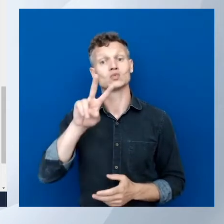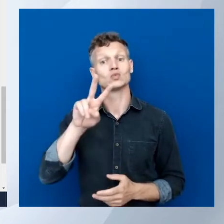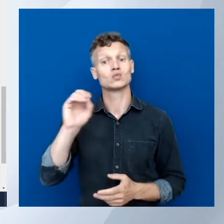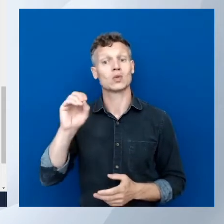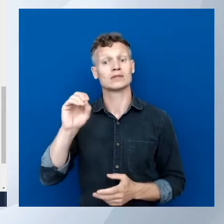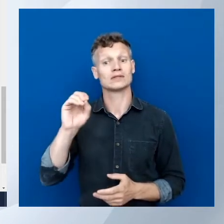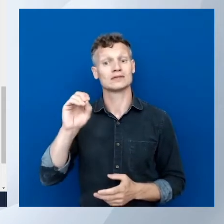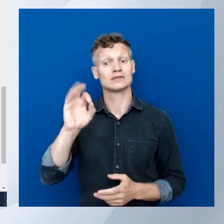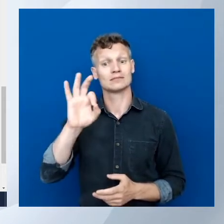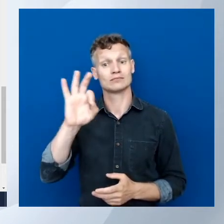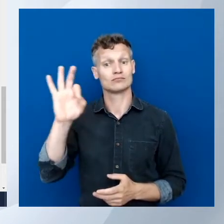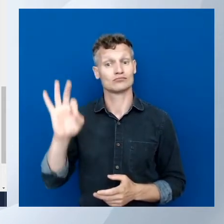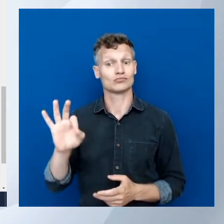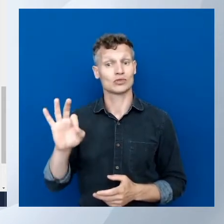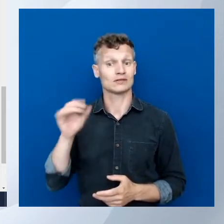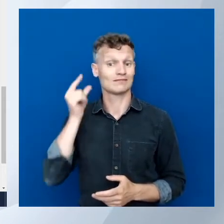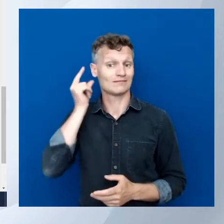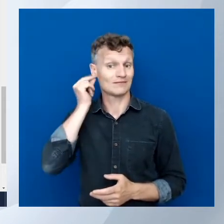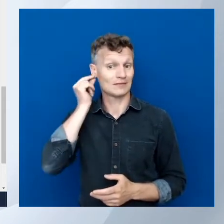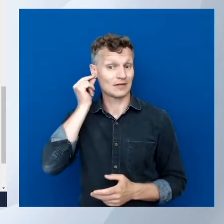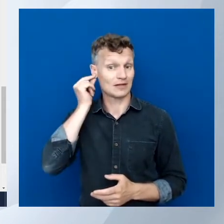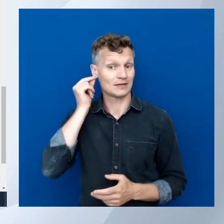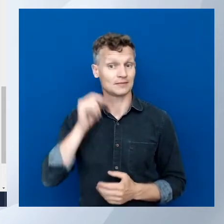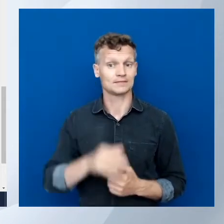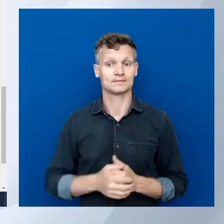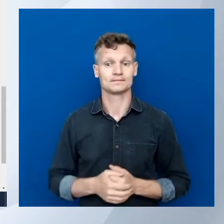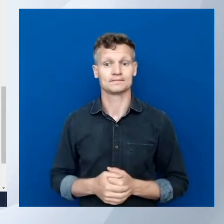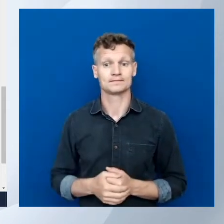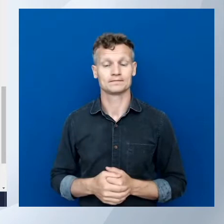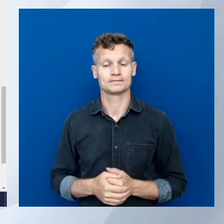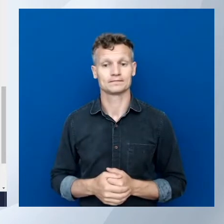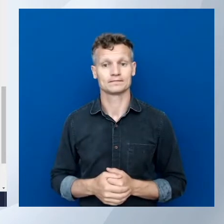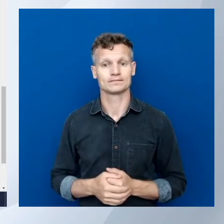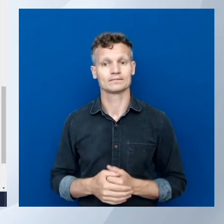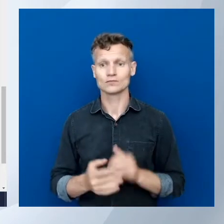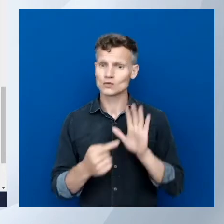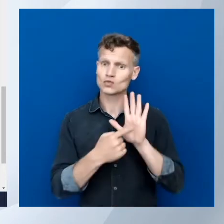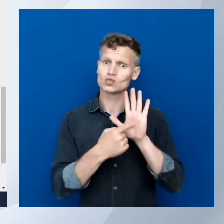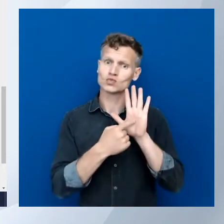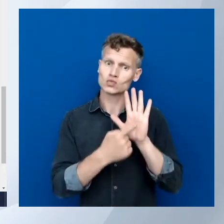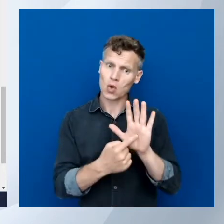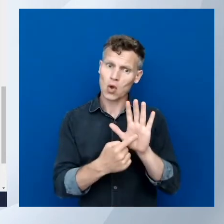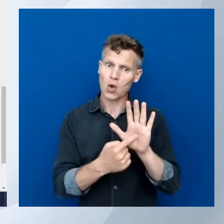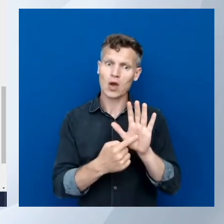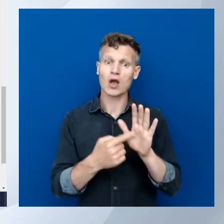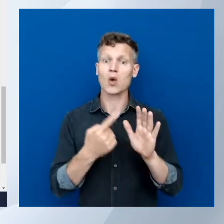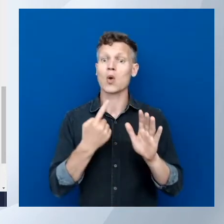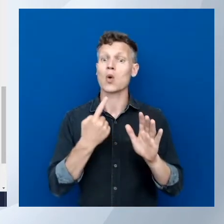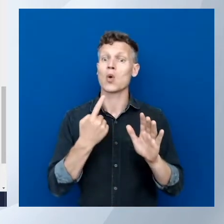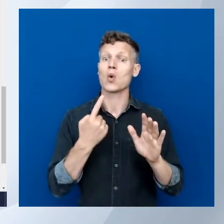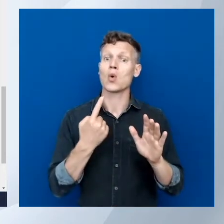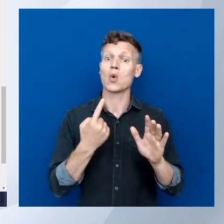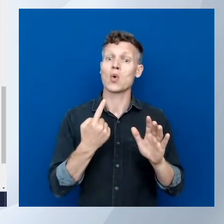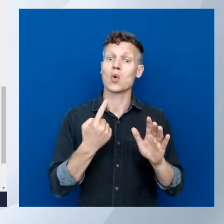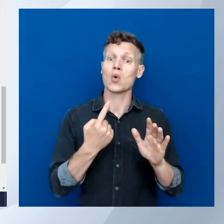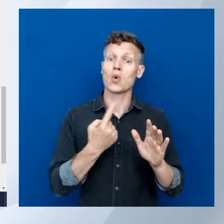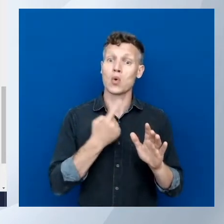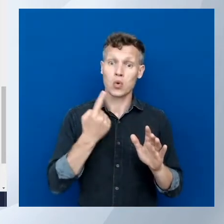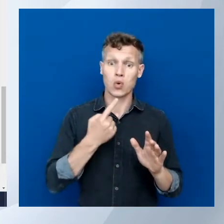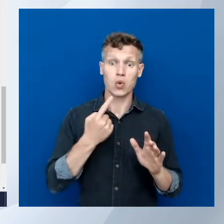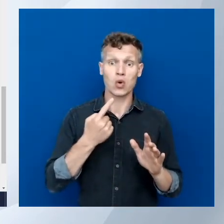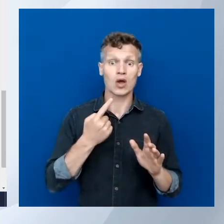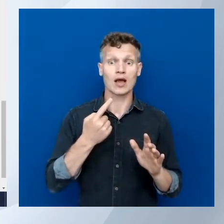it's a female user. So this shows you that in the case of defaulters, it's far more likely that a female user is